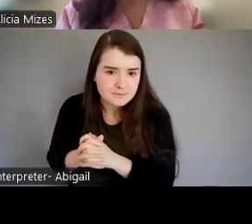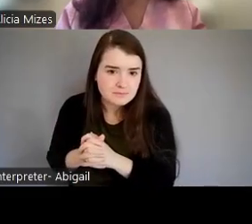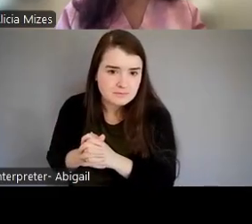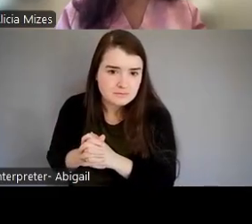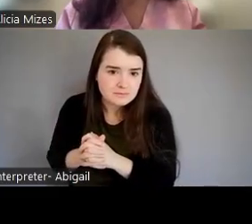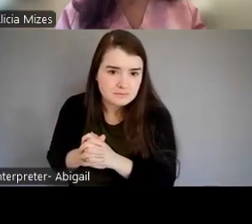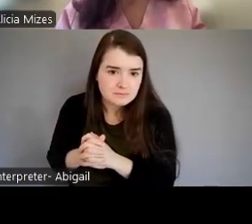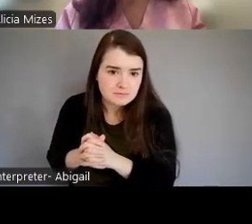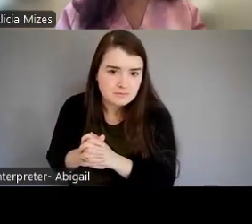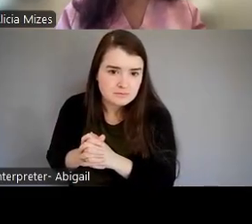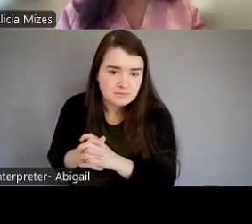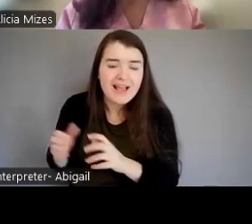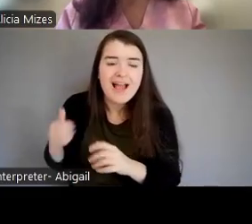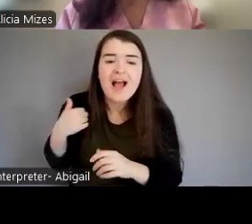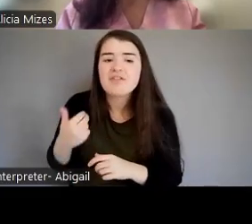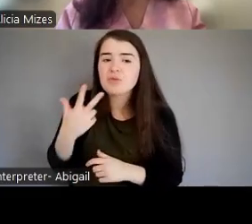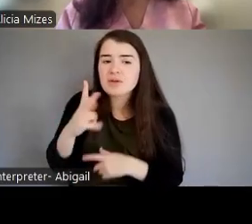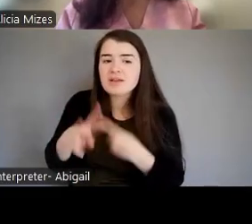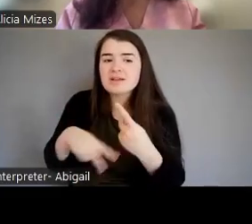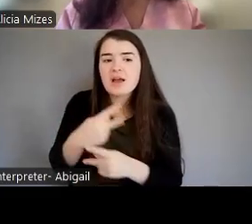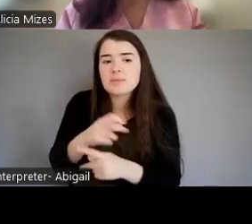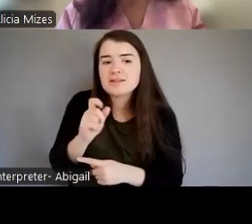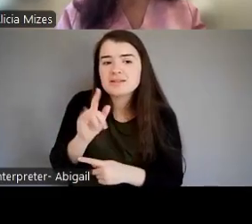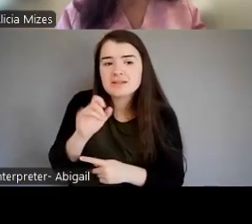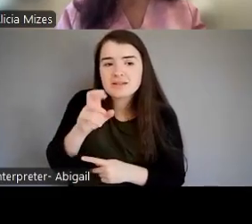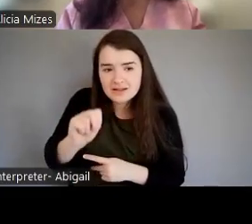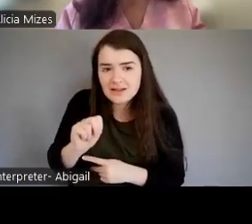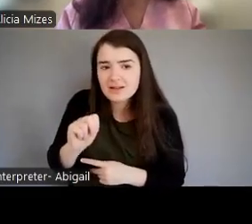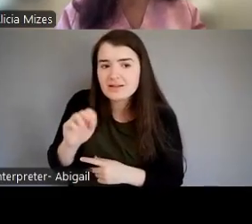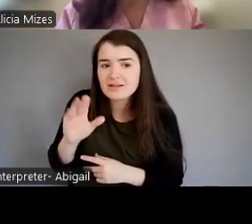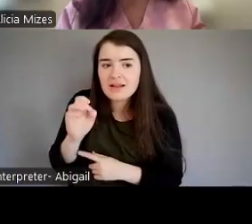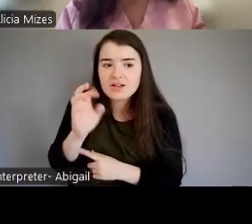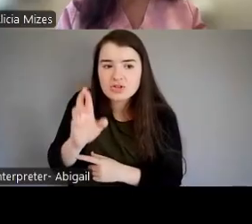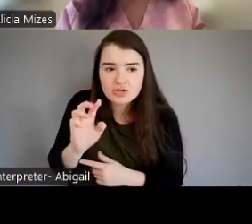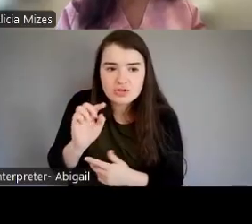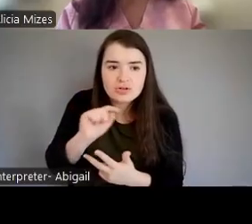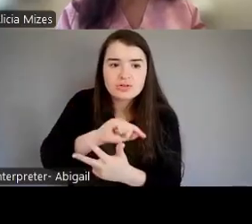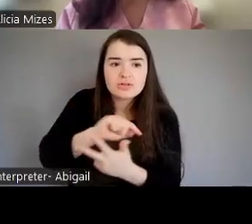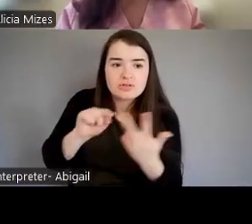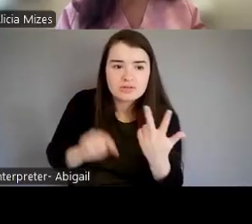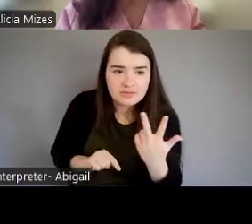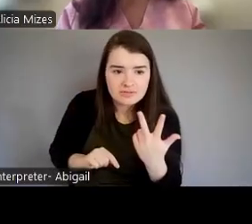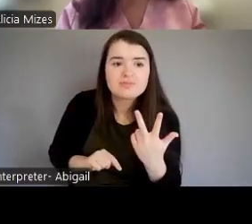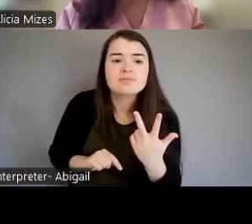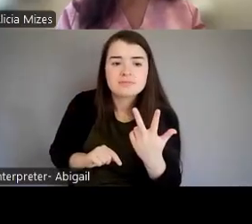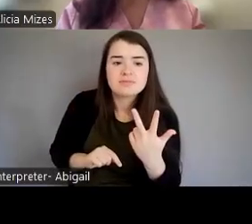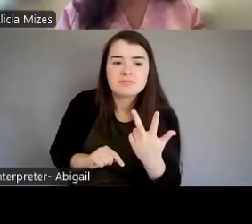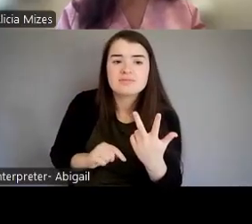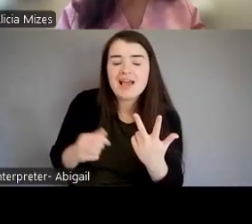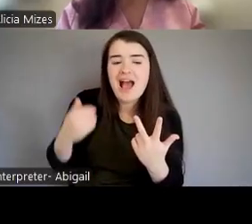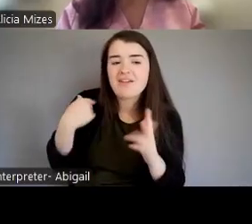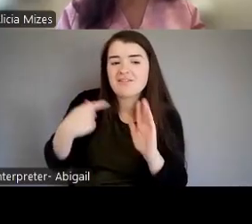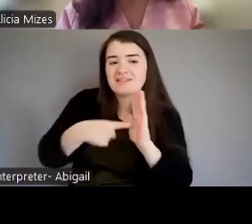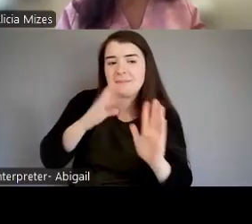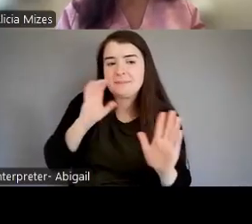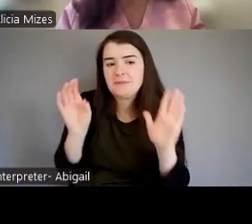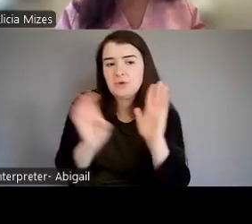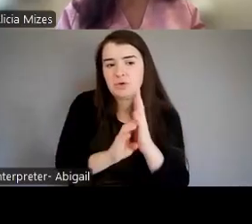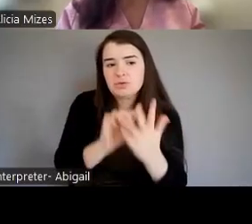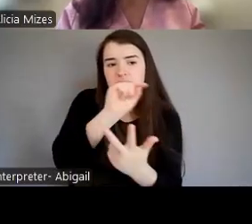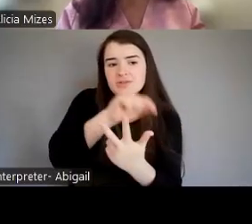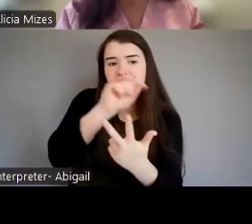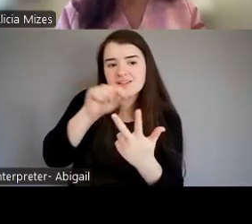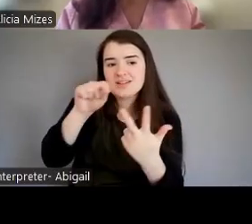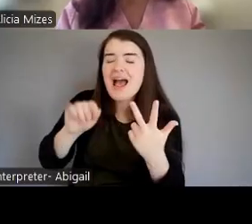main types of skin cancer: squamous cell carcinoma, basal cell carcinoma, and melanoma. I'm going to talk about these in more detail later in the presentation and show